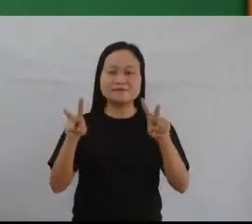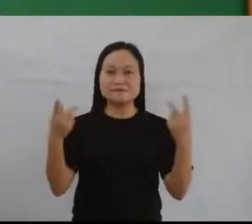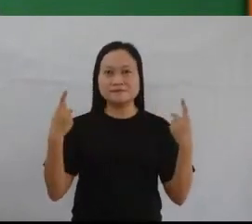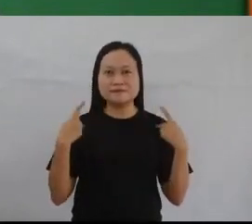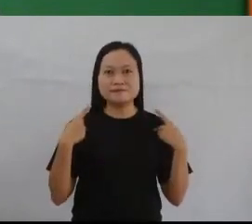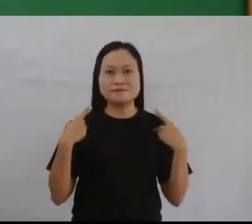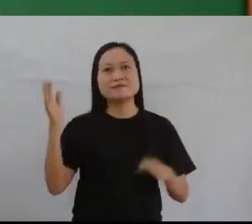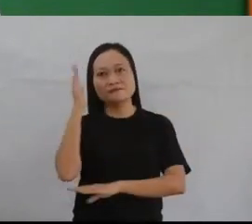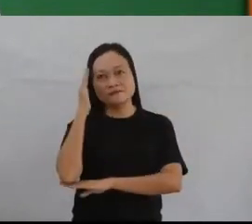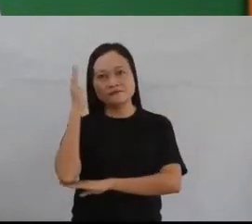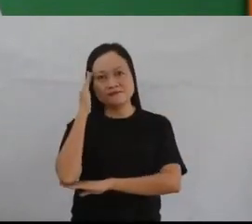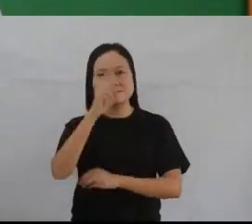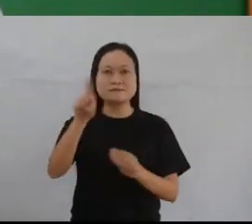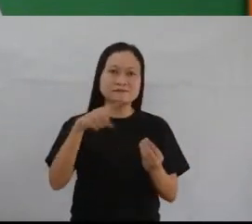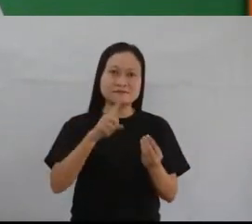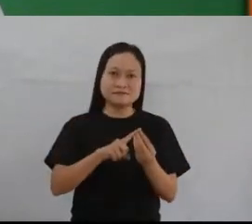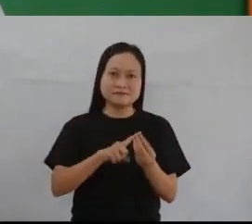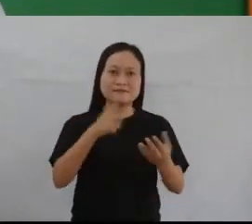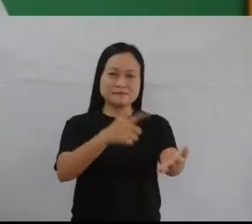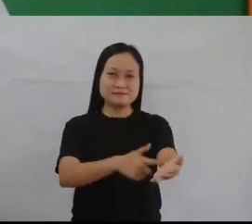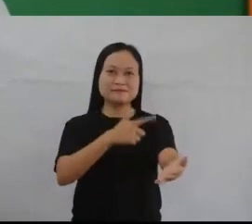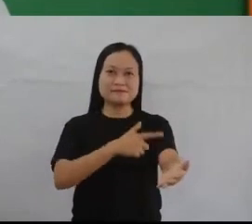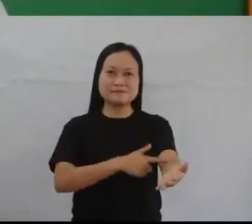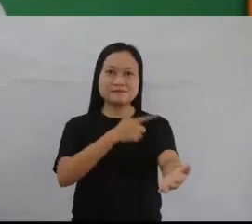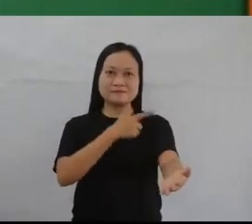have prior knowledge about our lesson.